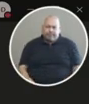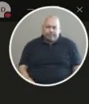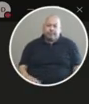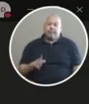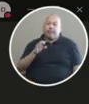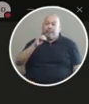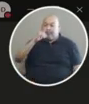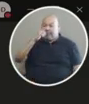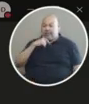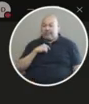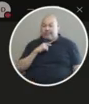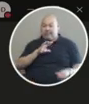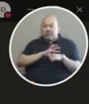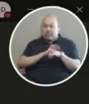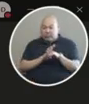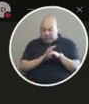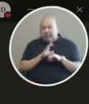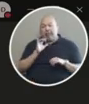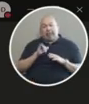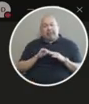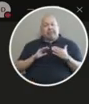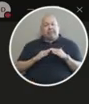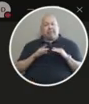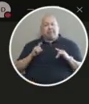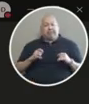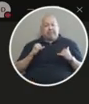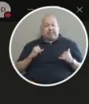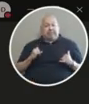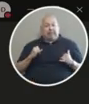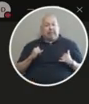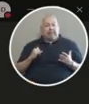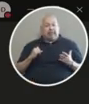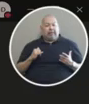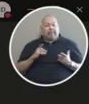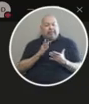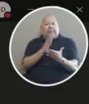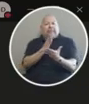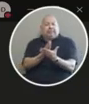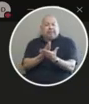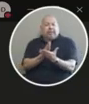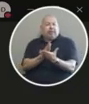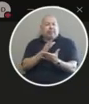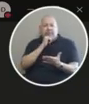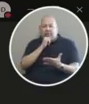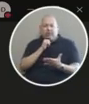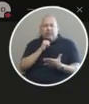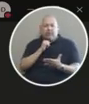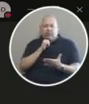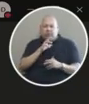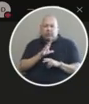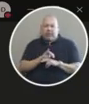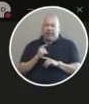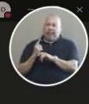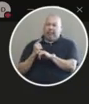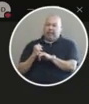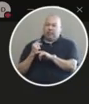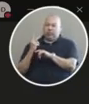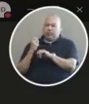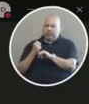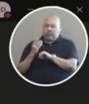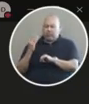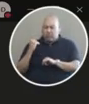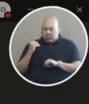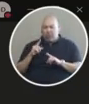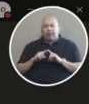And in light of the coronavirus, the city must now apply the brakes it was not going to apply last year or the year